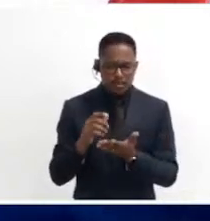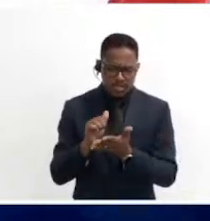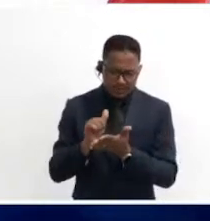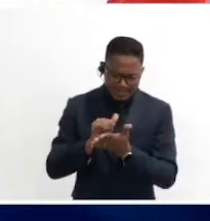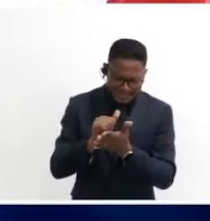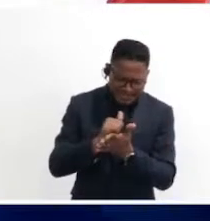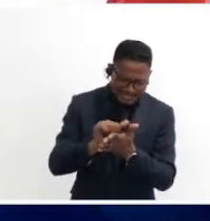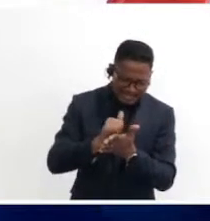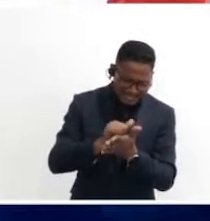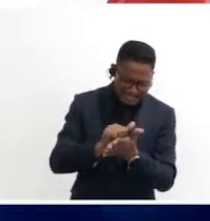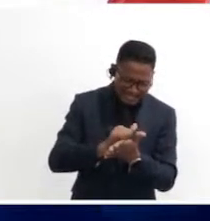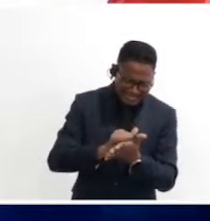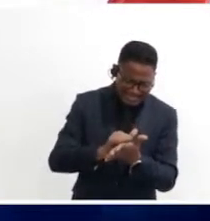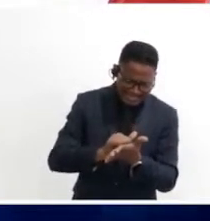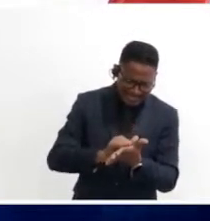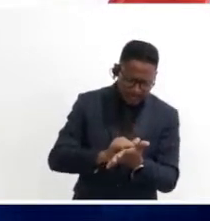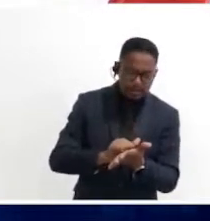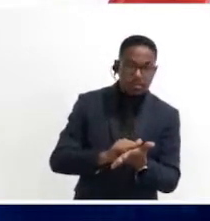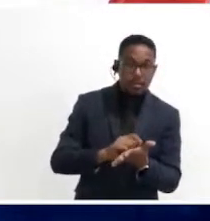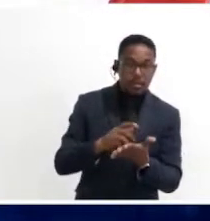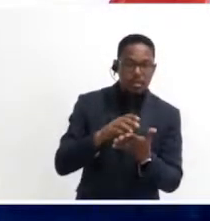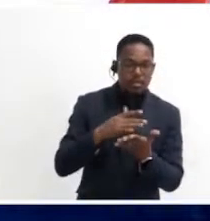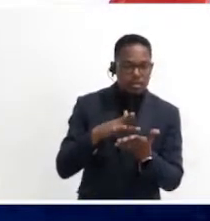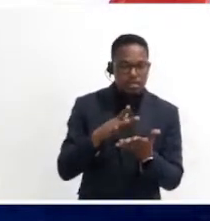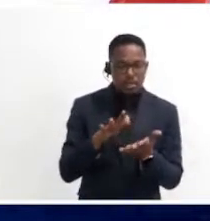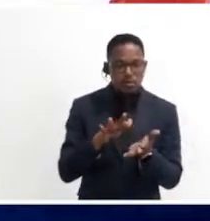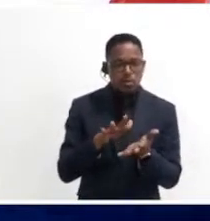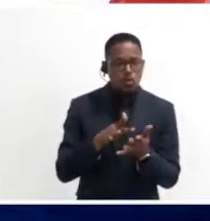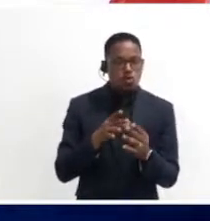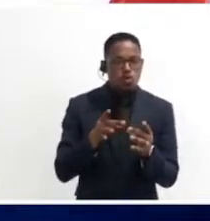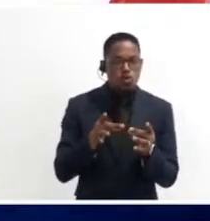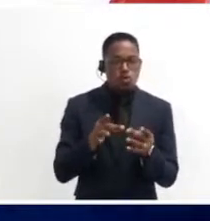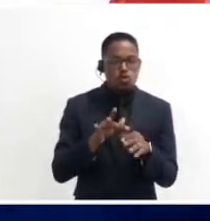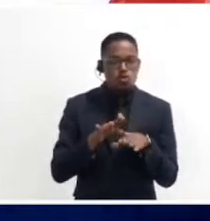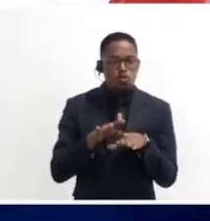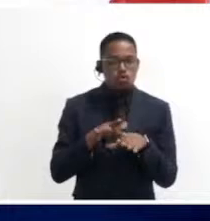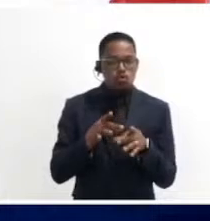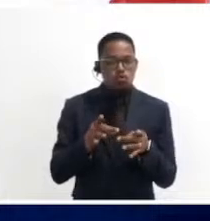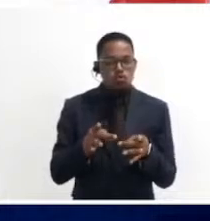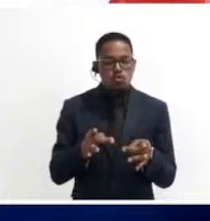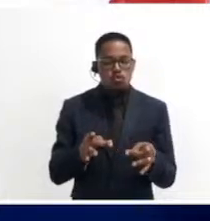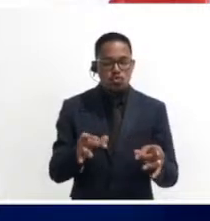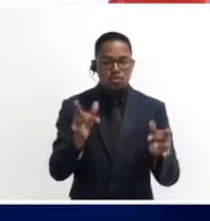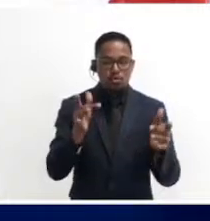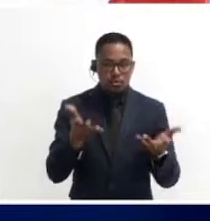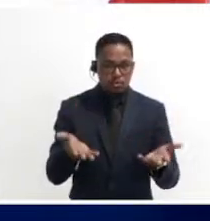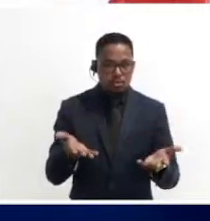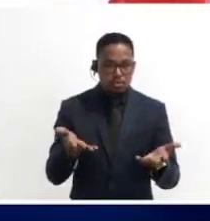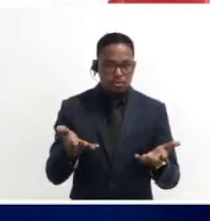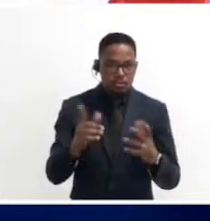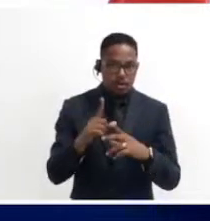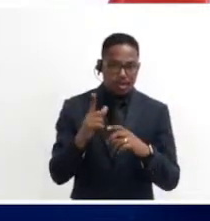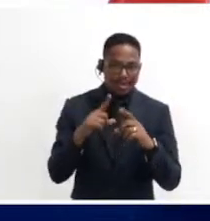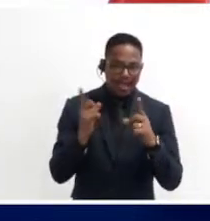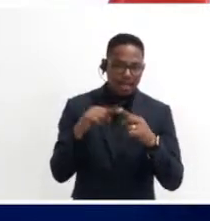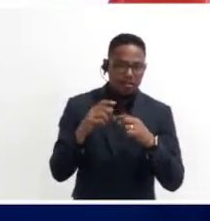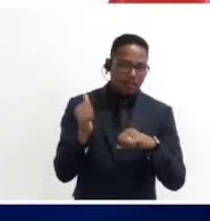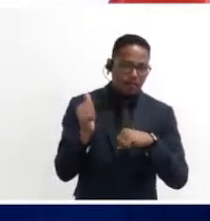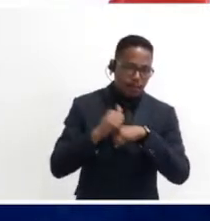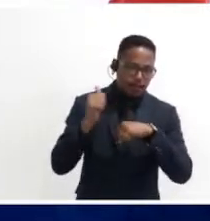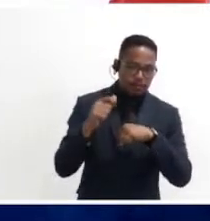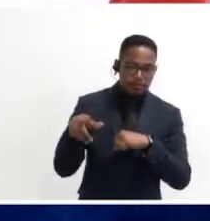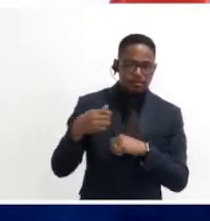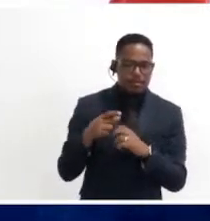So again, just an example of where a flip chip might be used. This one happens to be in we call it a flip